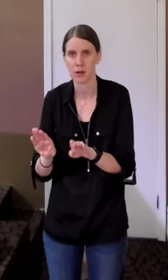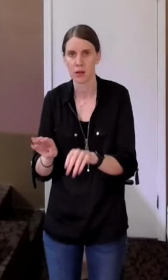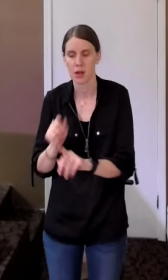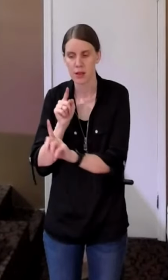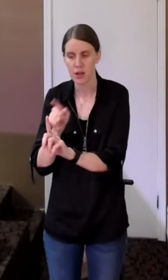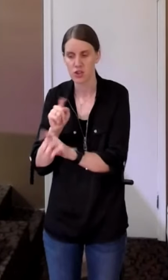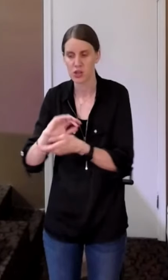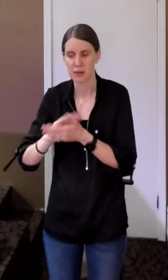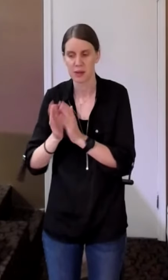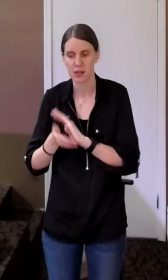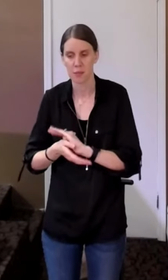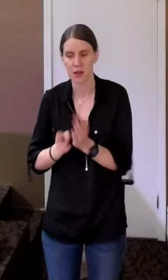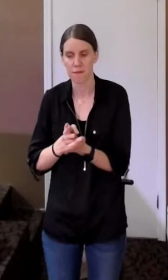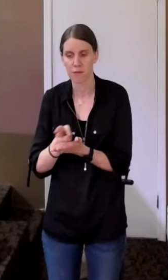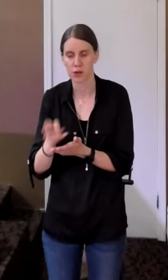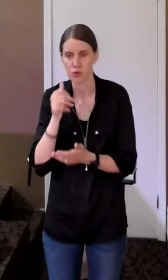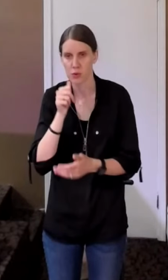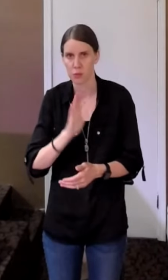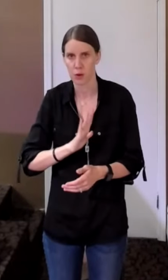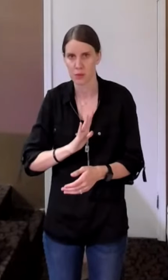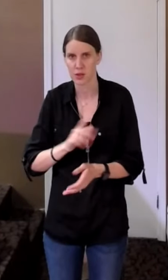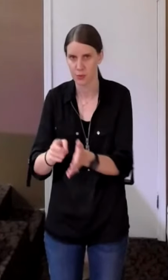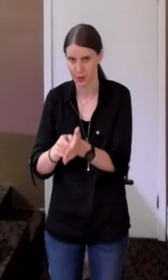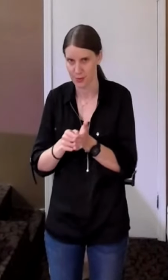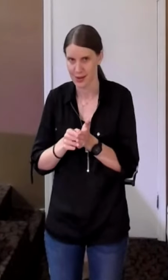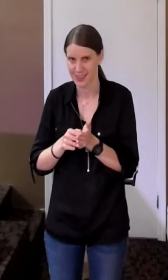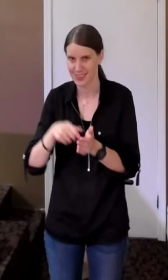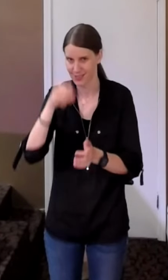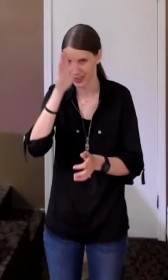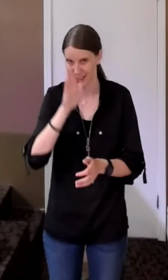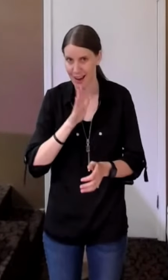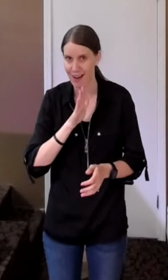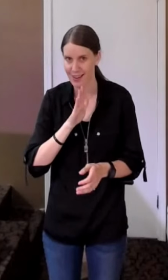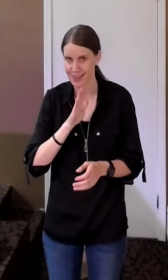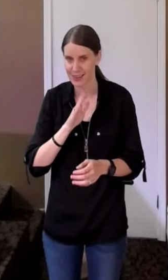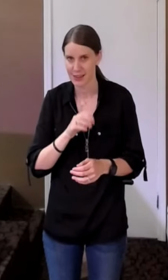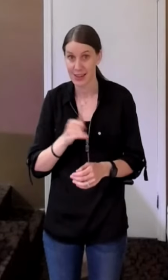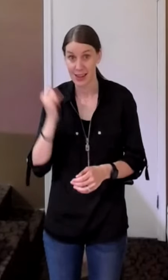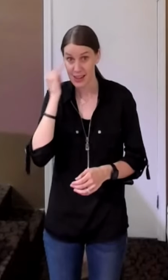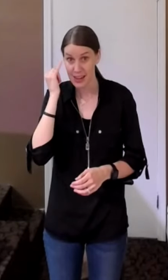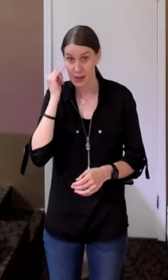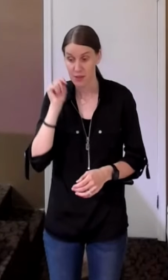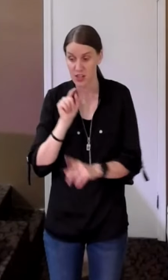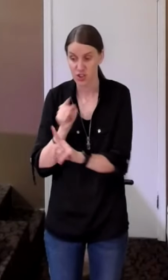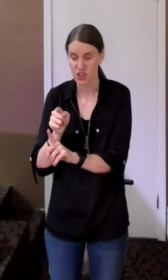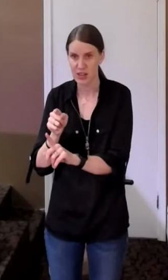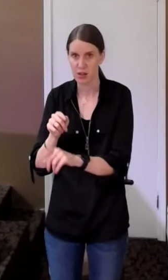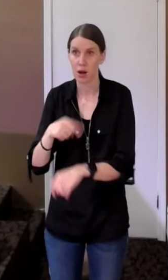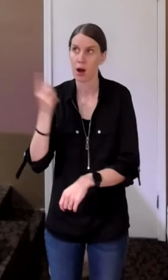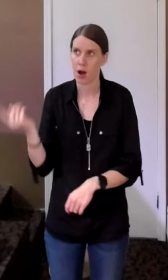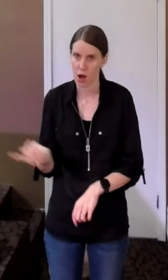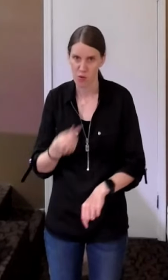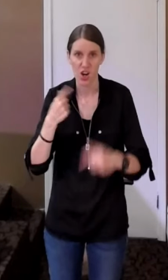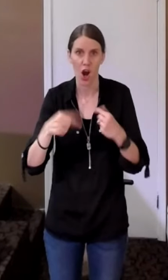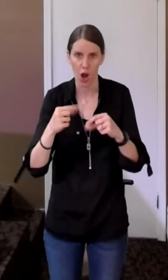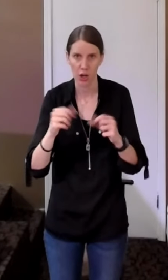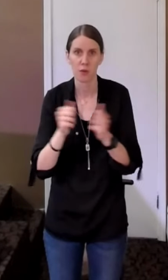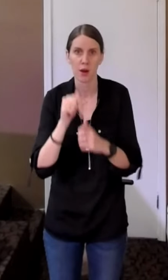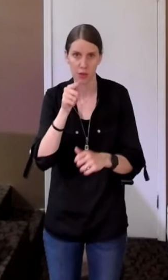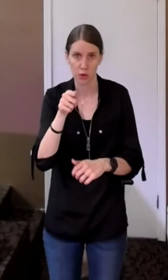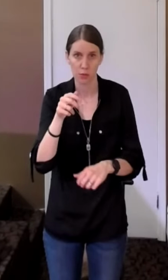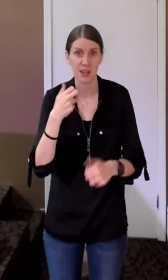become the virtuous woman that she's supposed to be, that God says she's supposed to be. If she is constantly fighting with you,